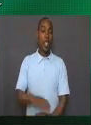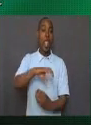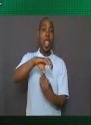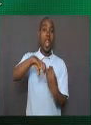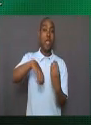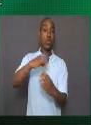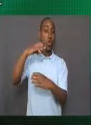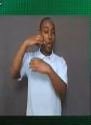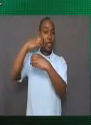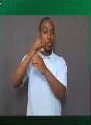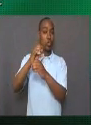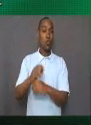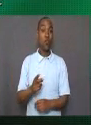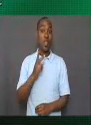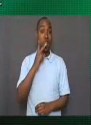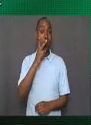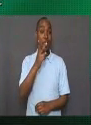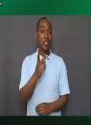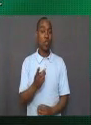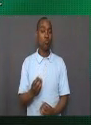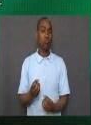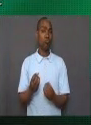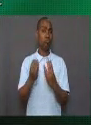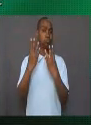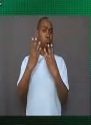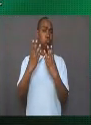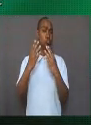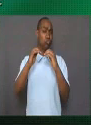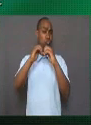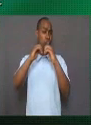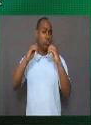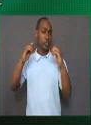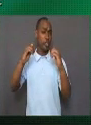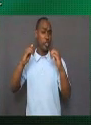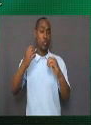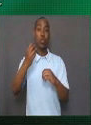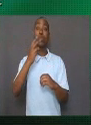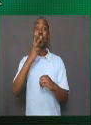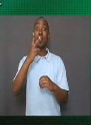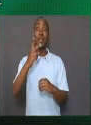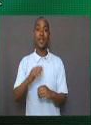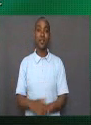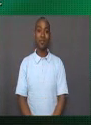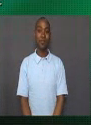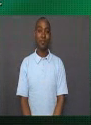Electron microscopes show more detail than light microscopes.